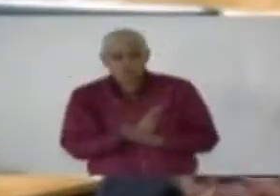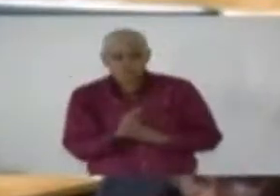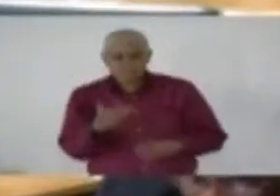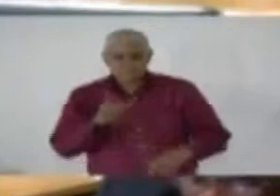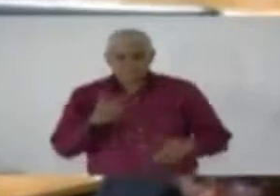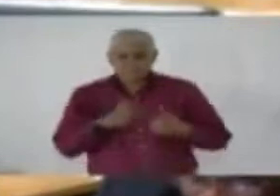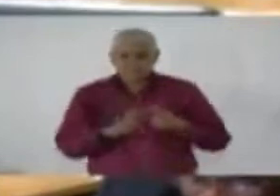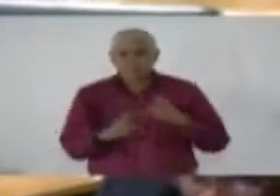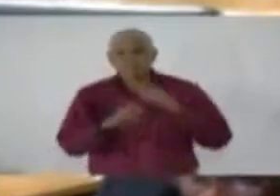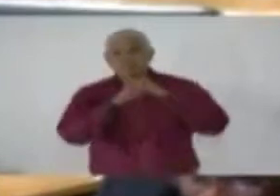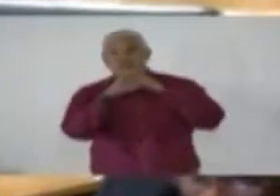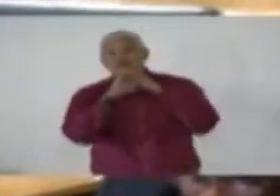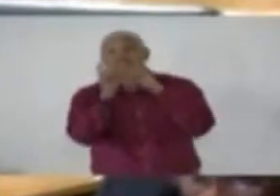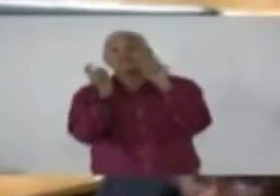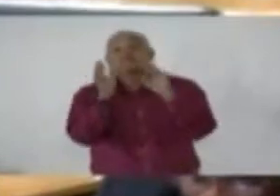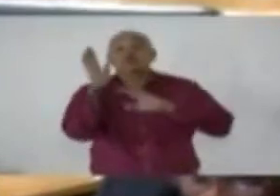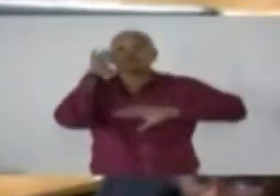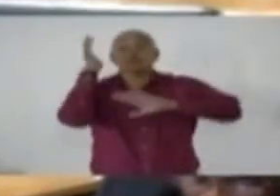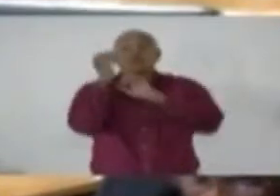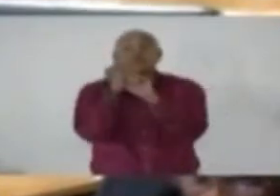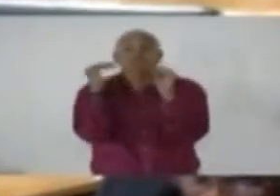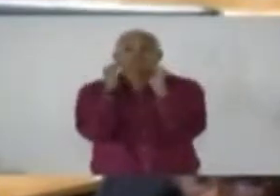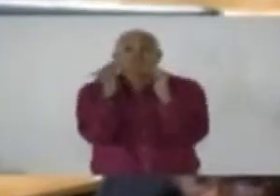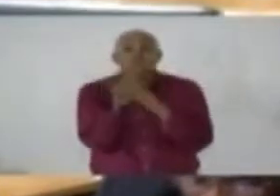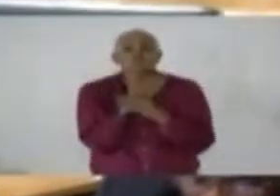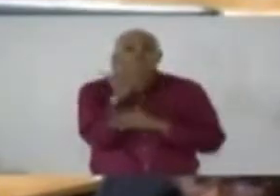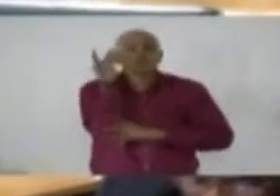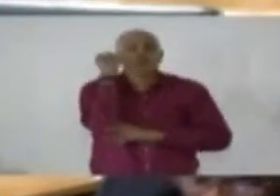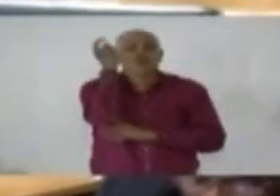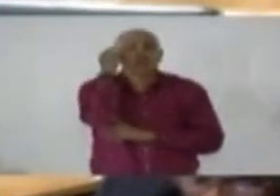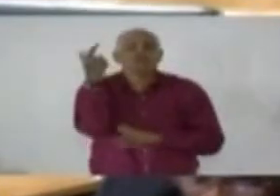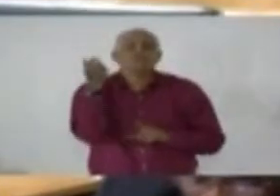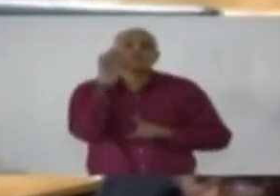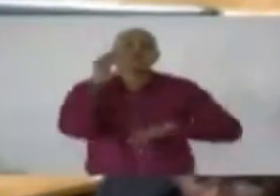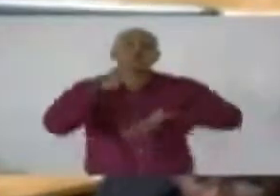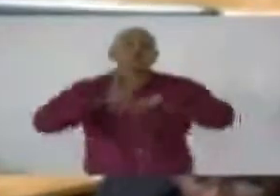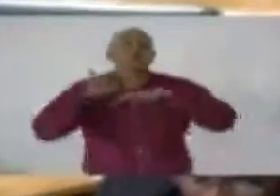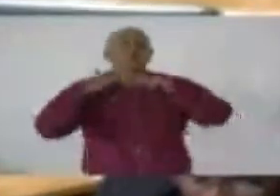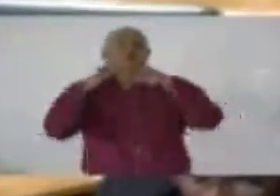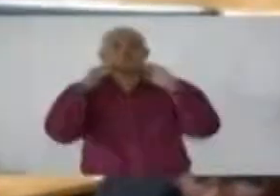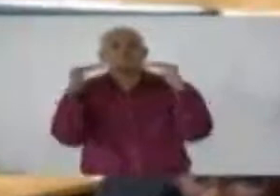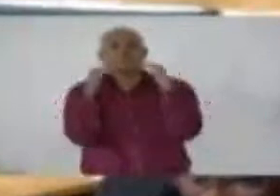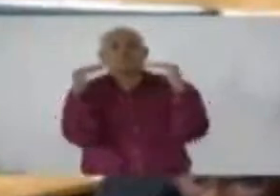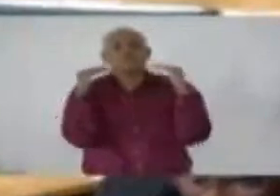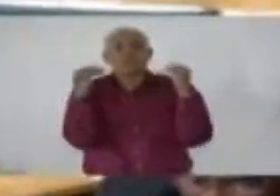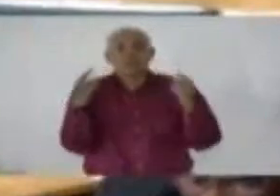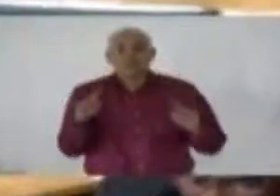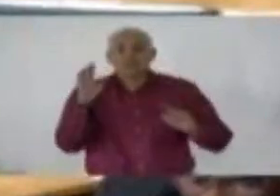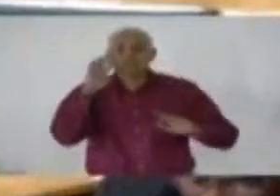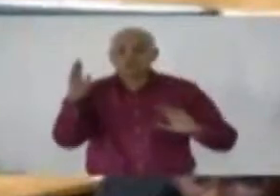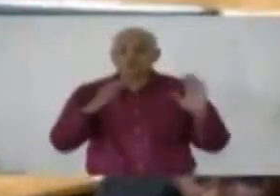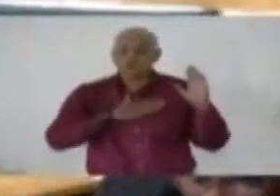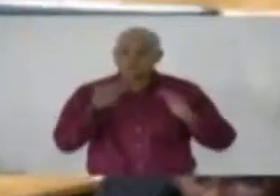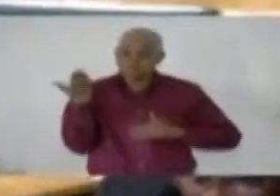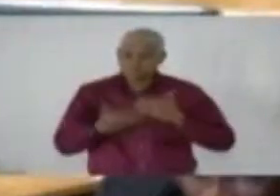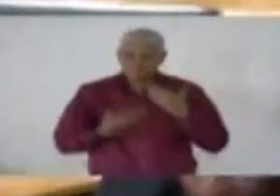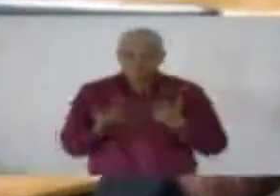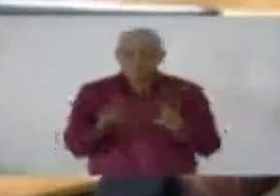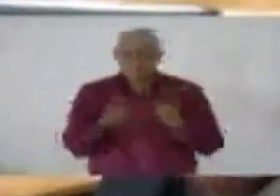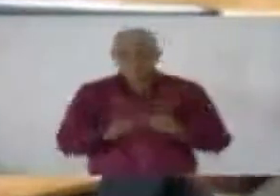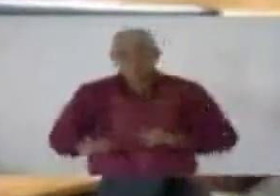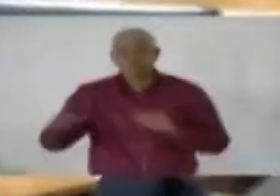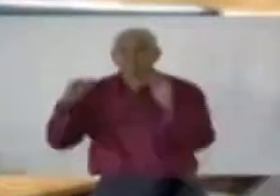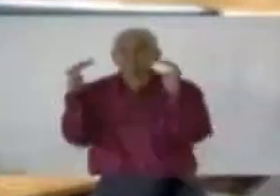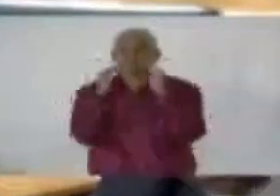the marketing managers will get a fair share, because the government is going to set a level playing field, and we're committed to that.